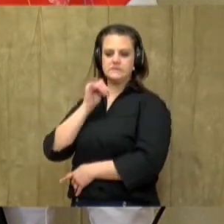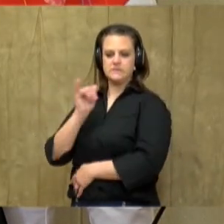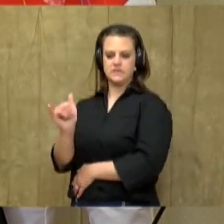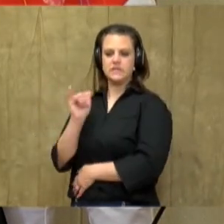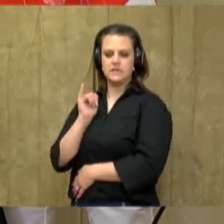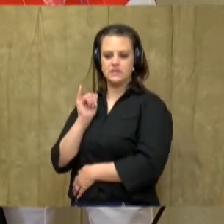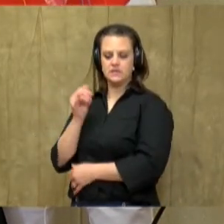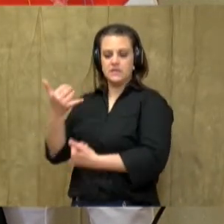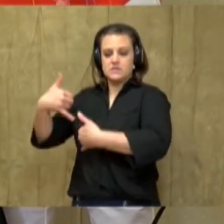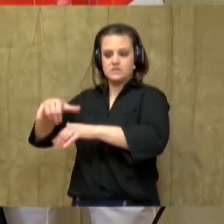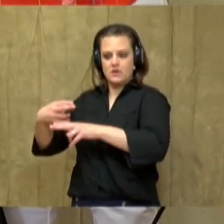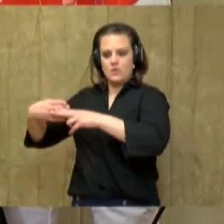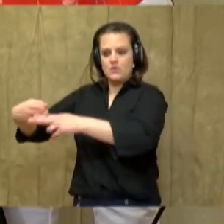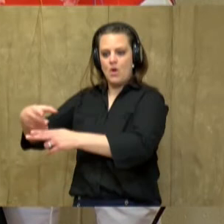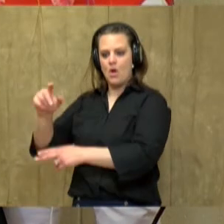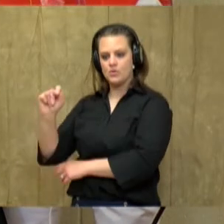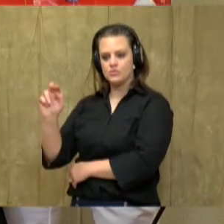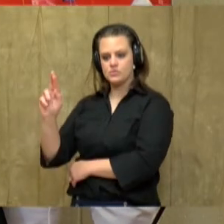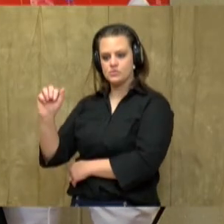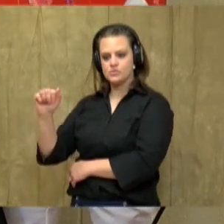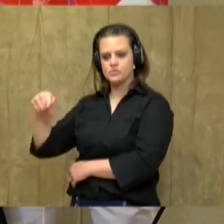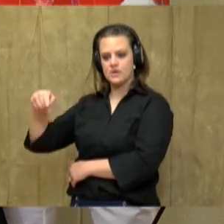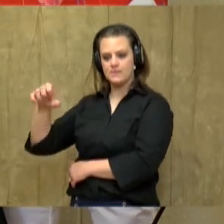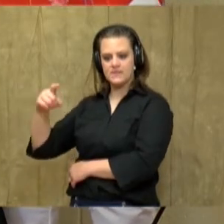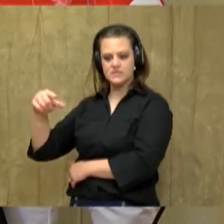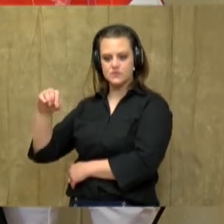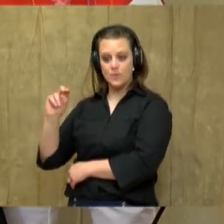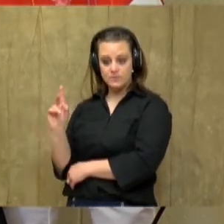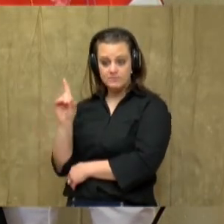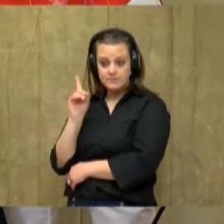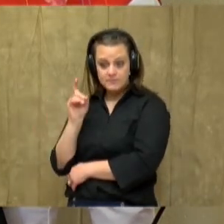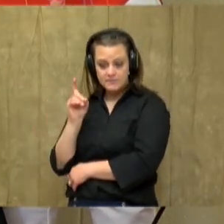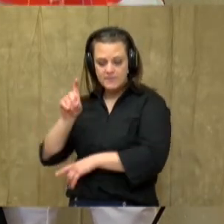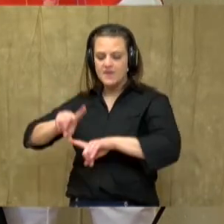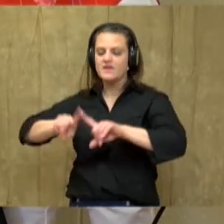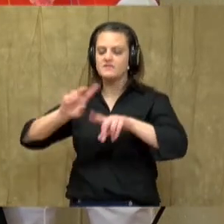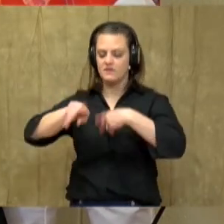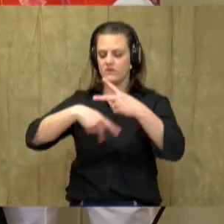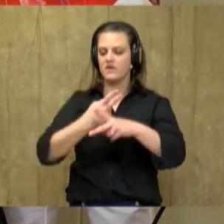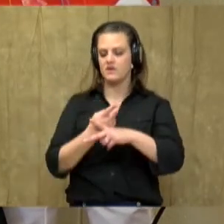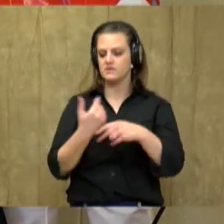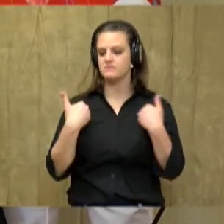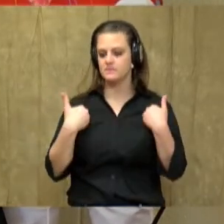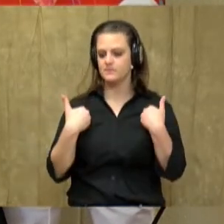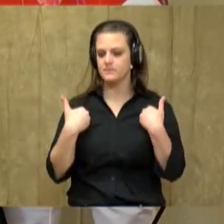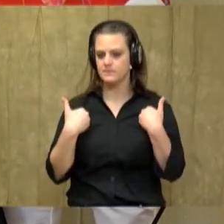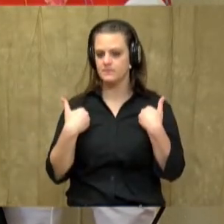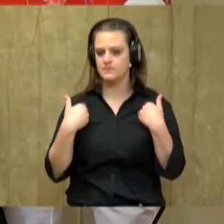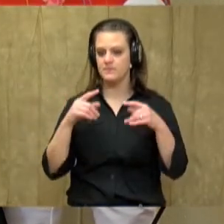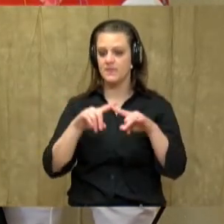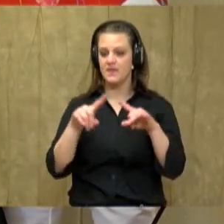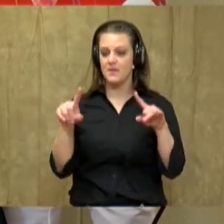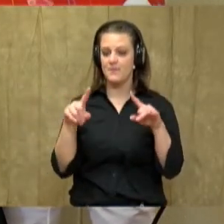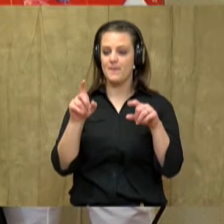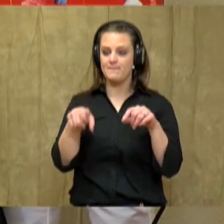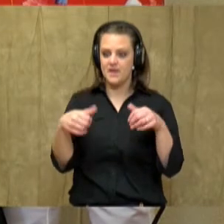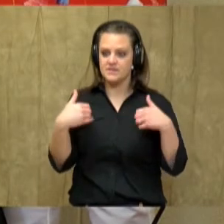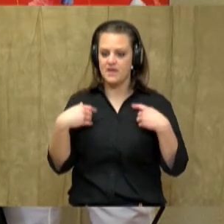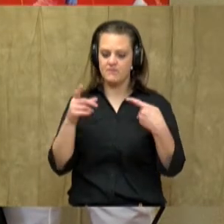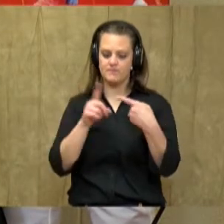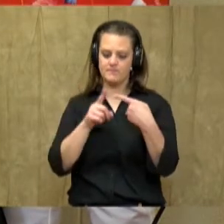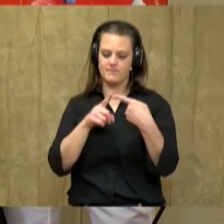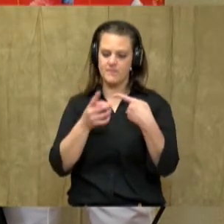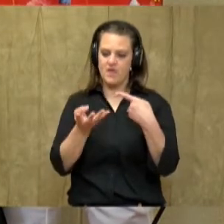be a trapezoid? Absolutely. There are different kinds of trapezoids, but as long as it has